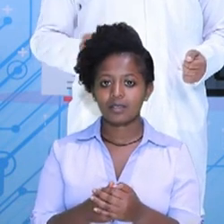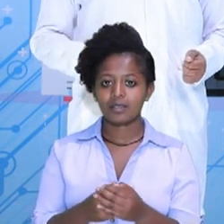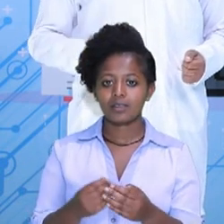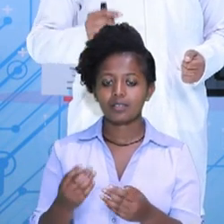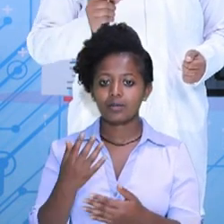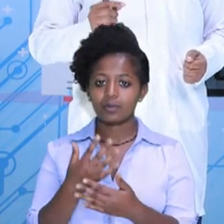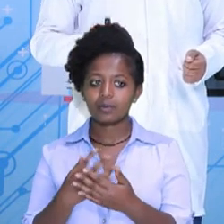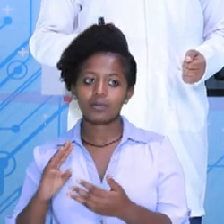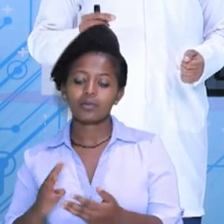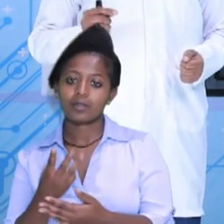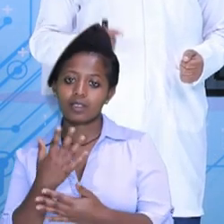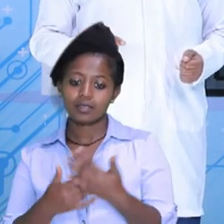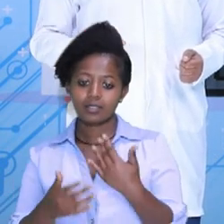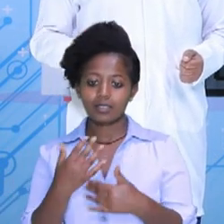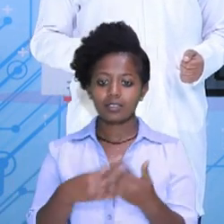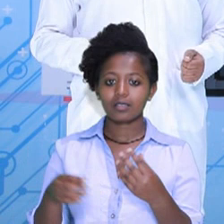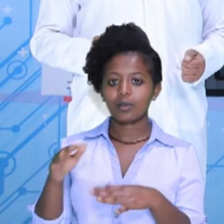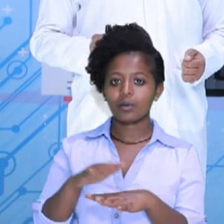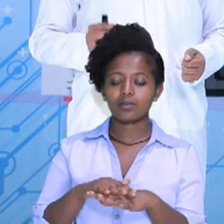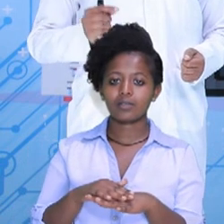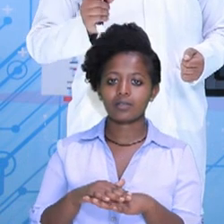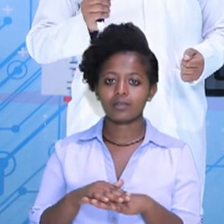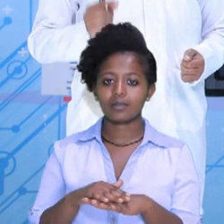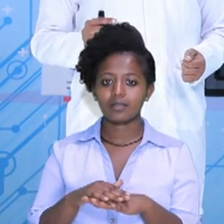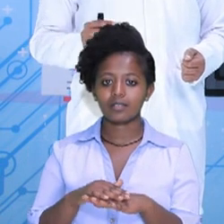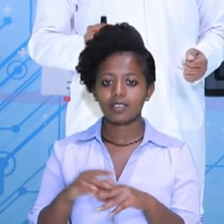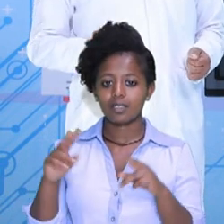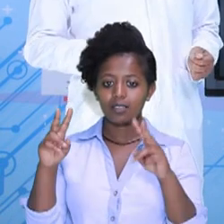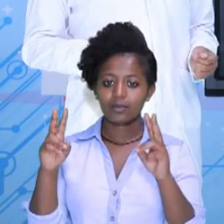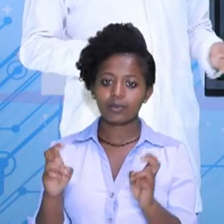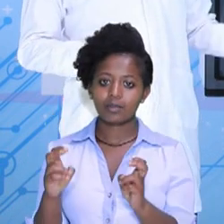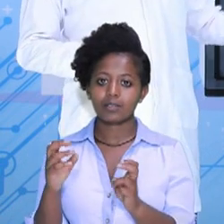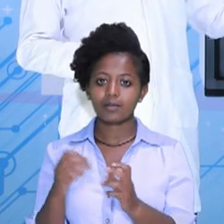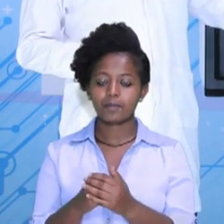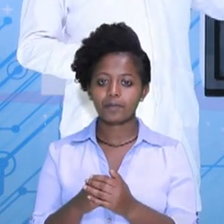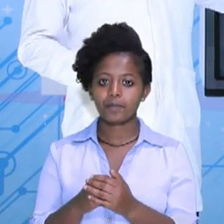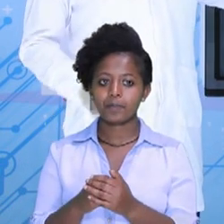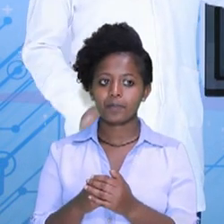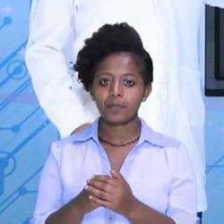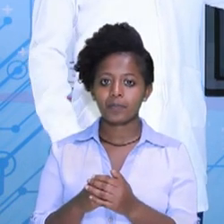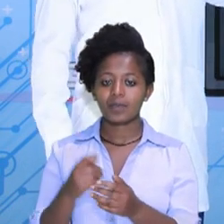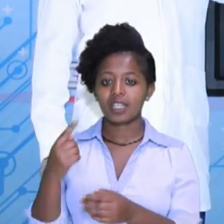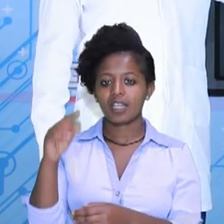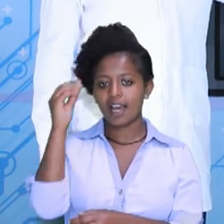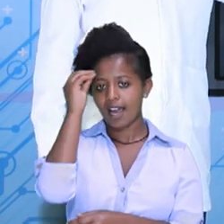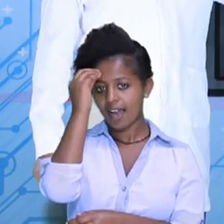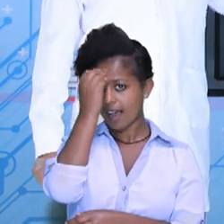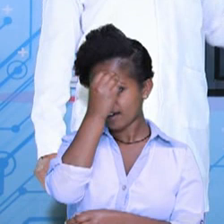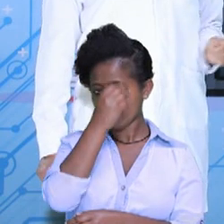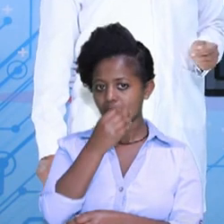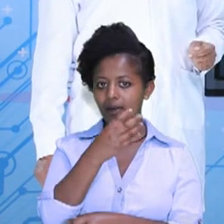we are discussing on the topic the